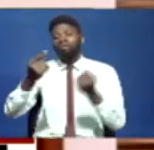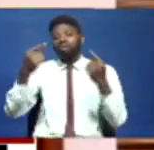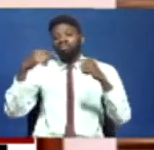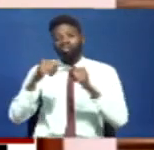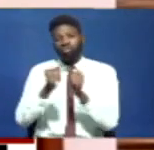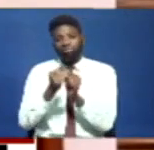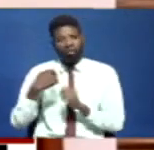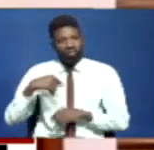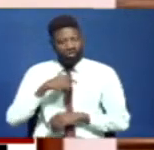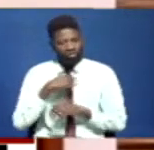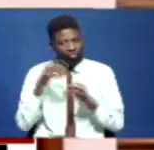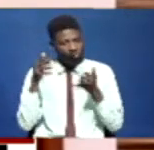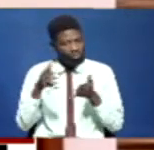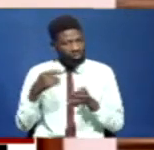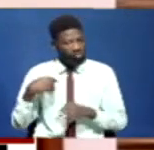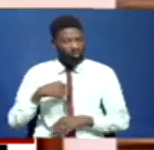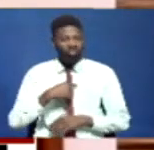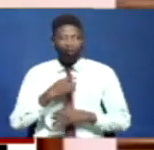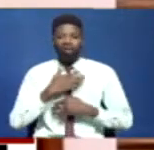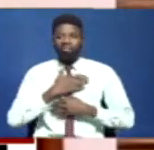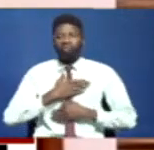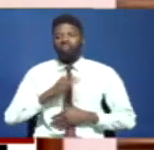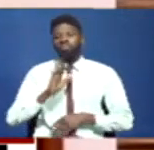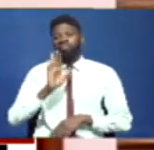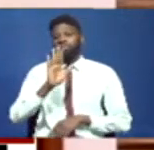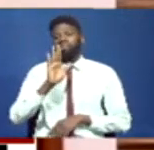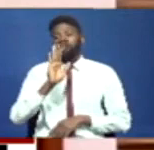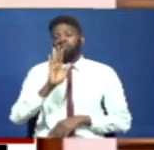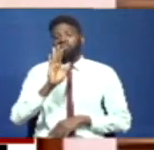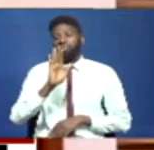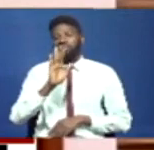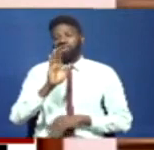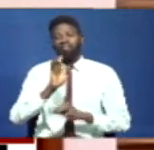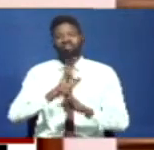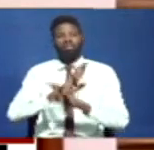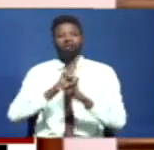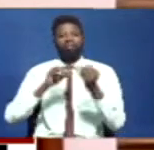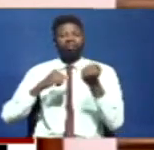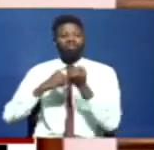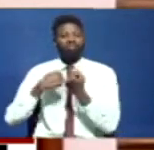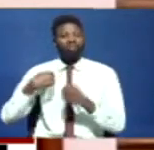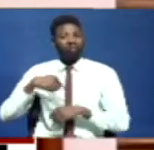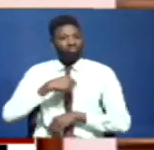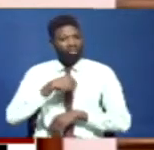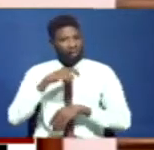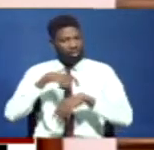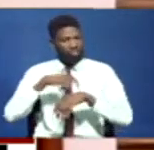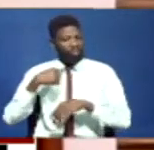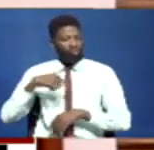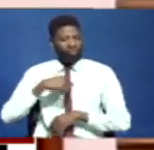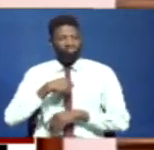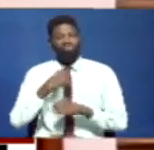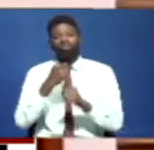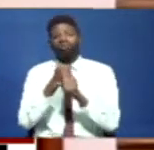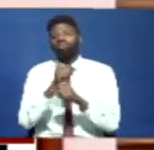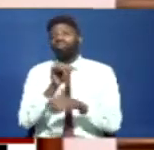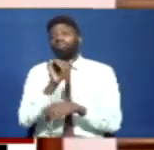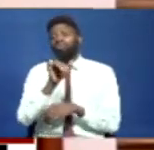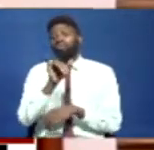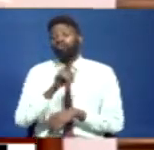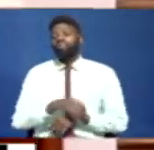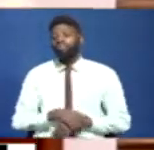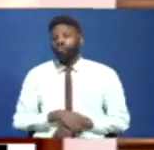presence and your willingness to support us as we embark on this journey.